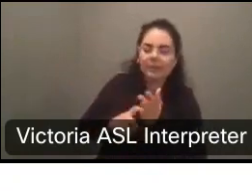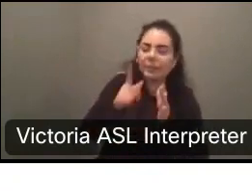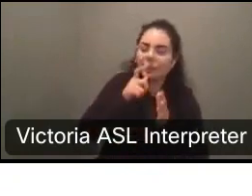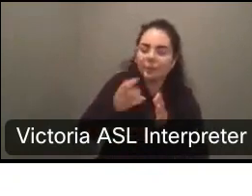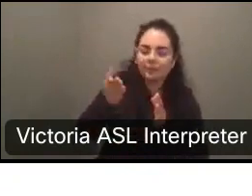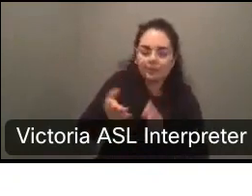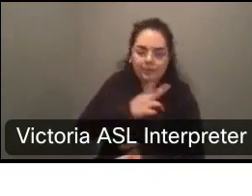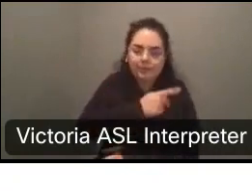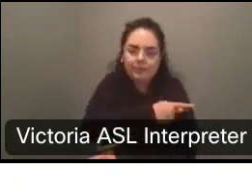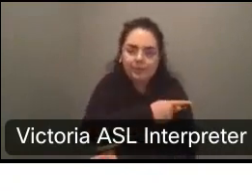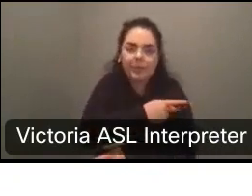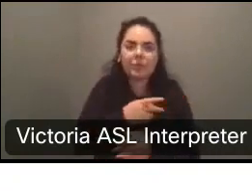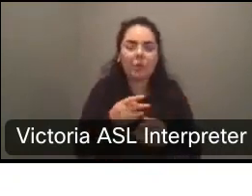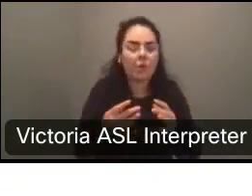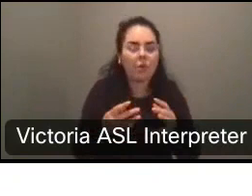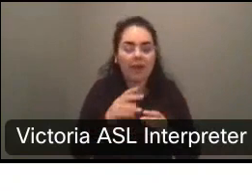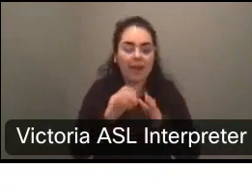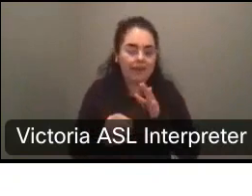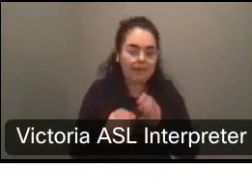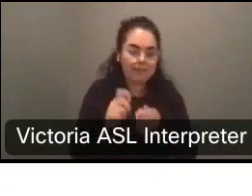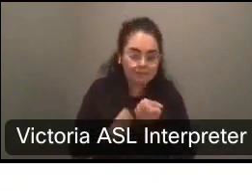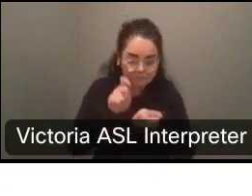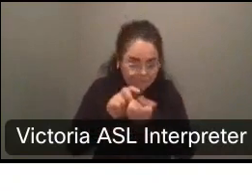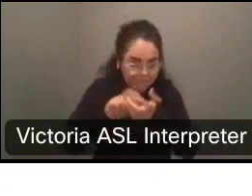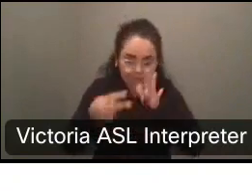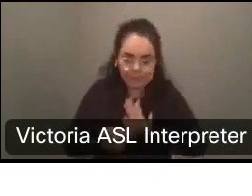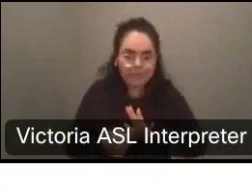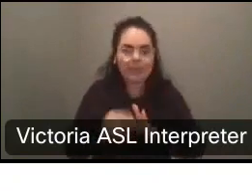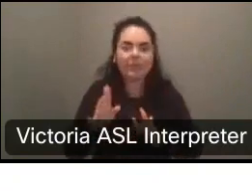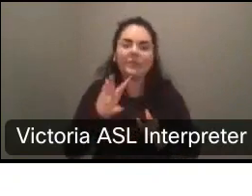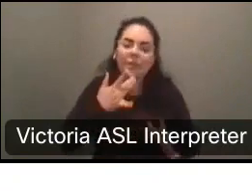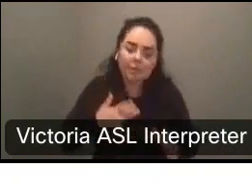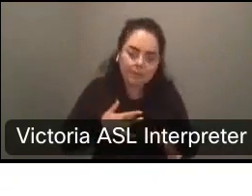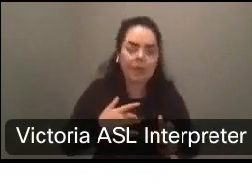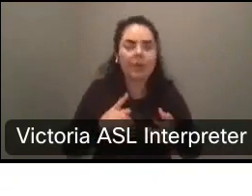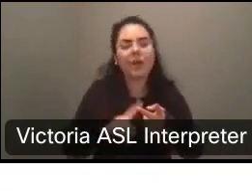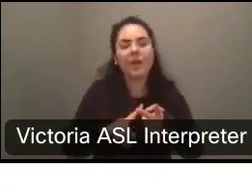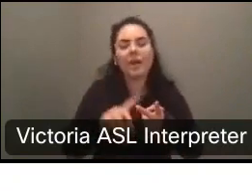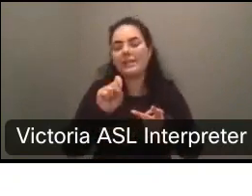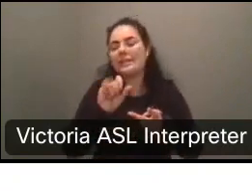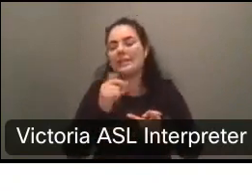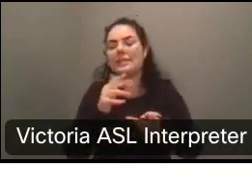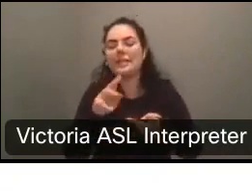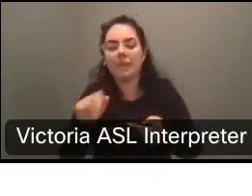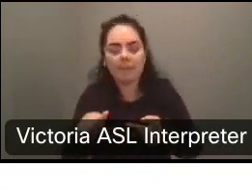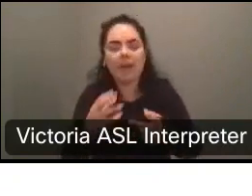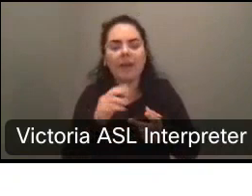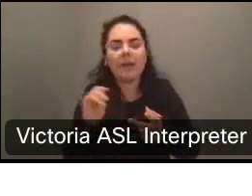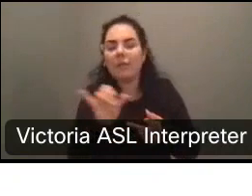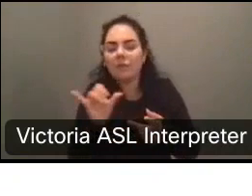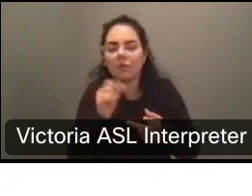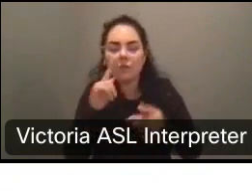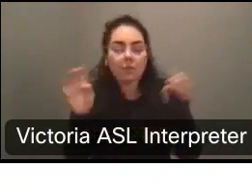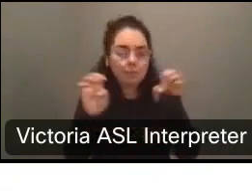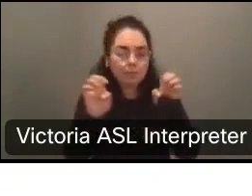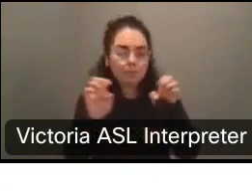incredibly accurately, what I mean is in combination with date of birth, it's 6 sigma. And for the emergency